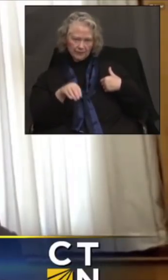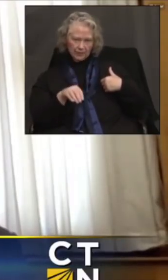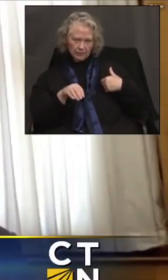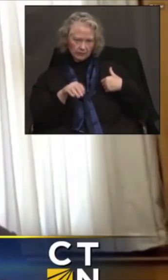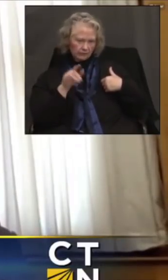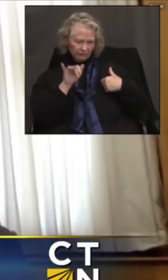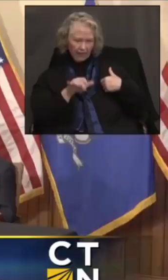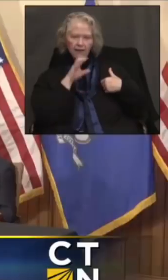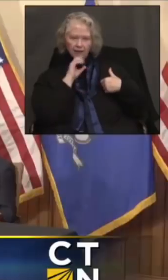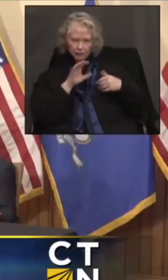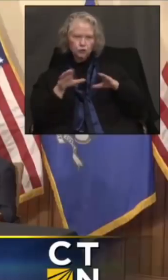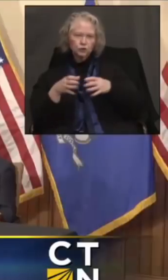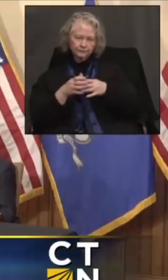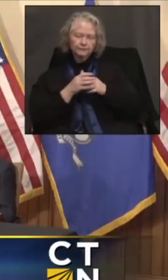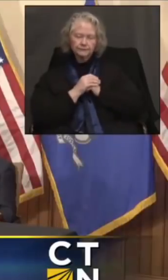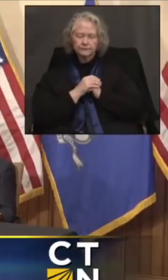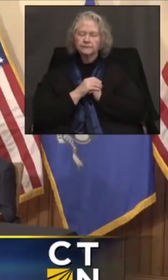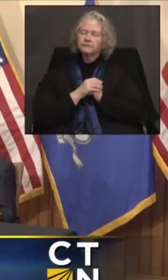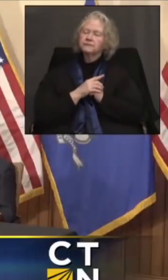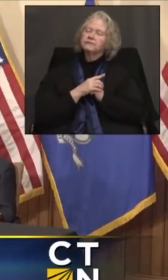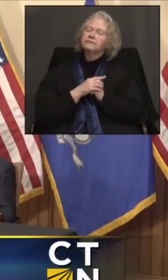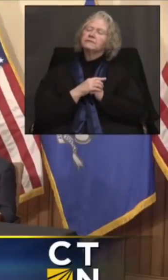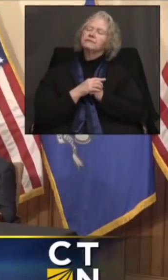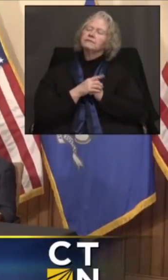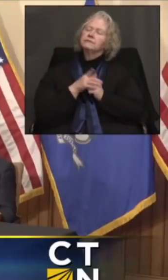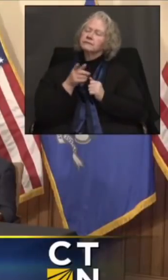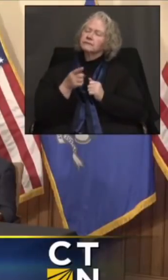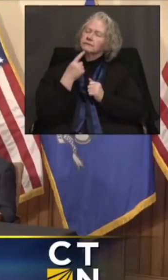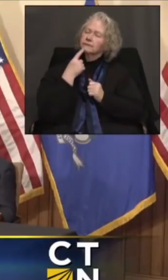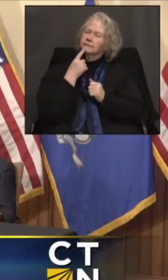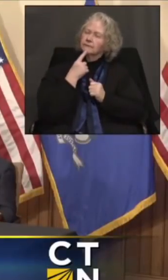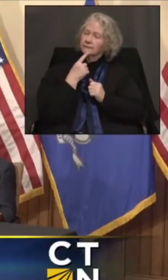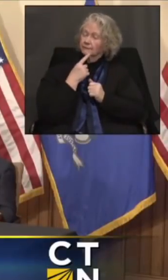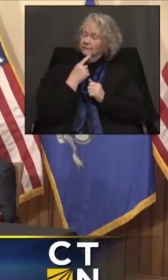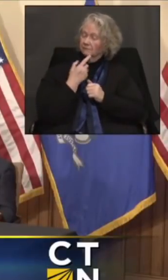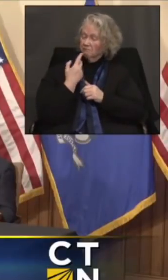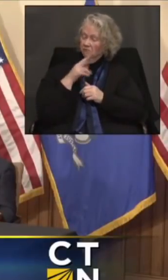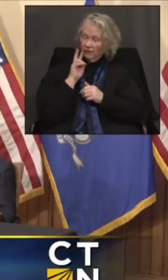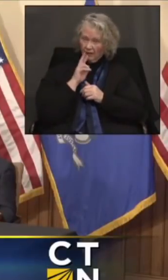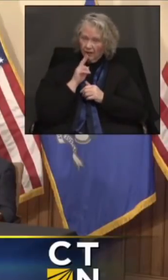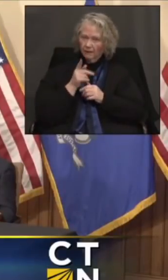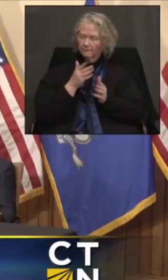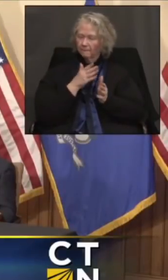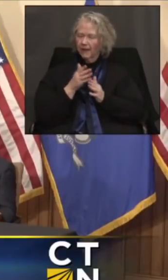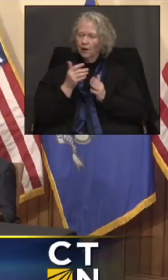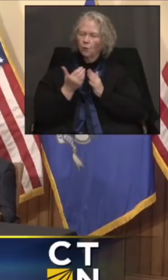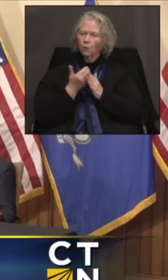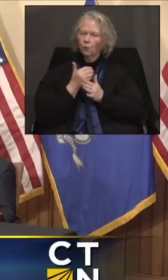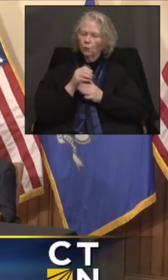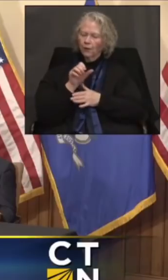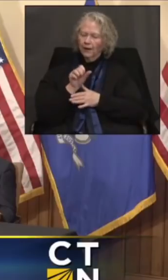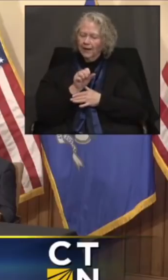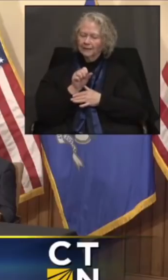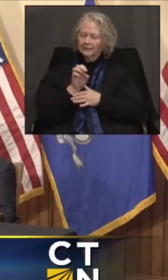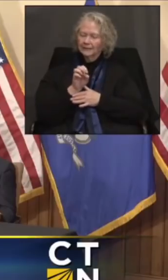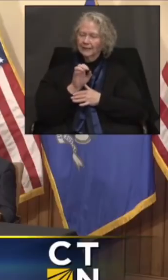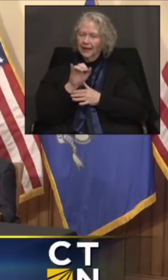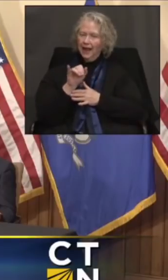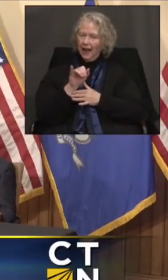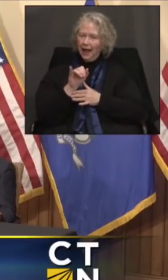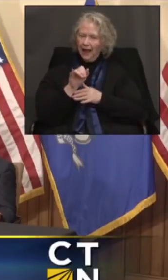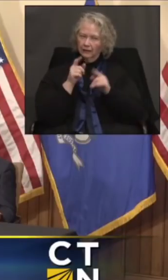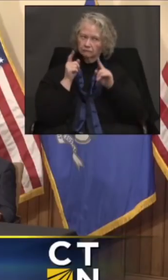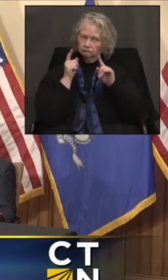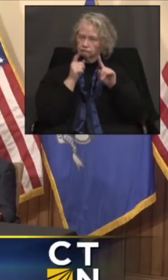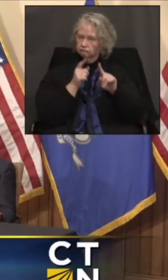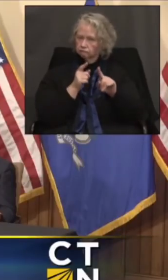decile. Got it. You had said a few days ago that you would have a new SVI target projection today. Do you have